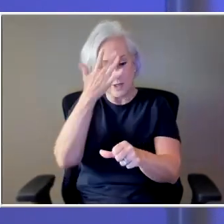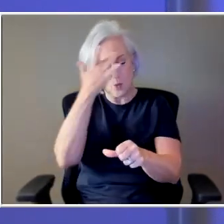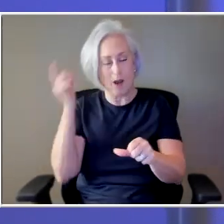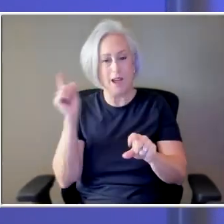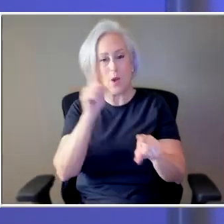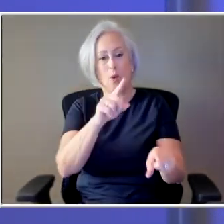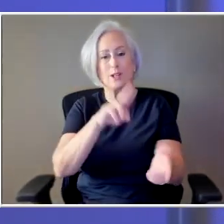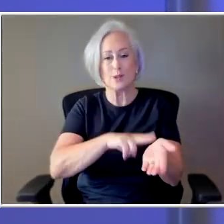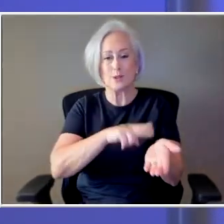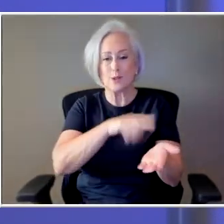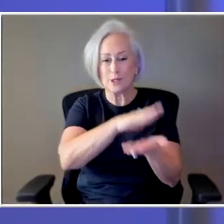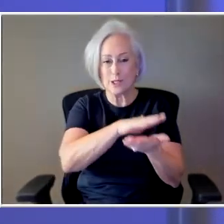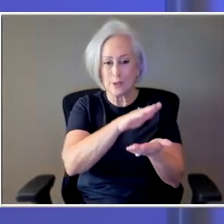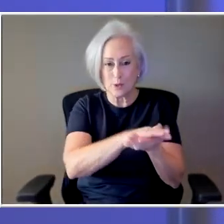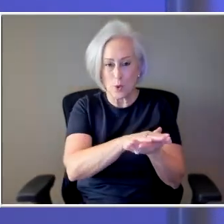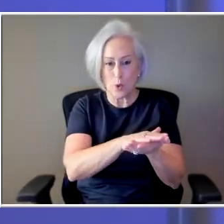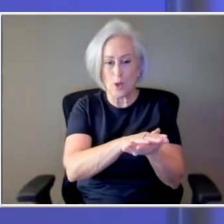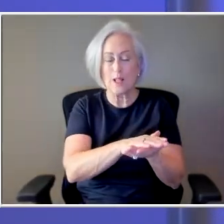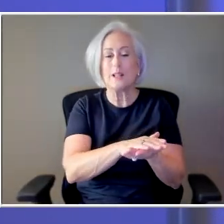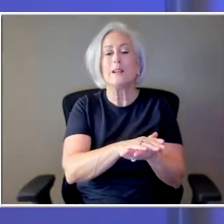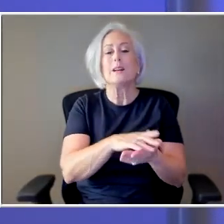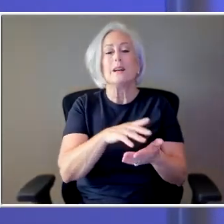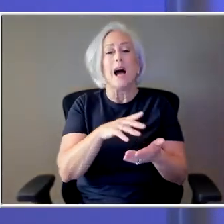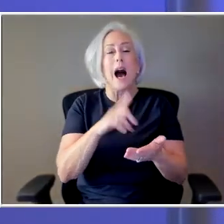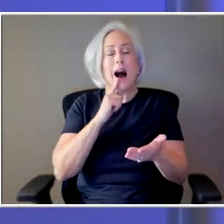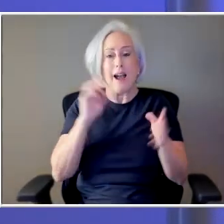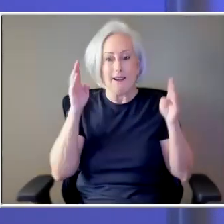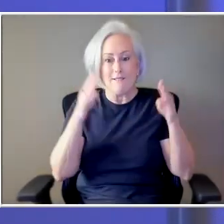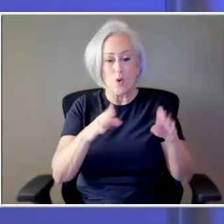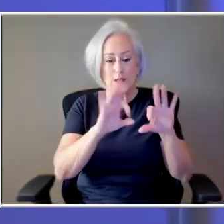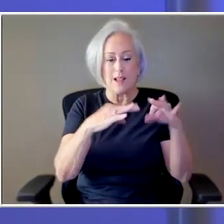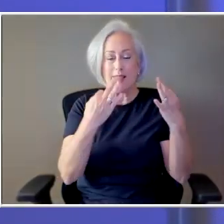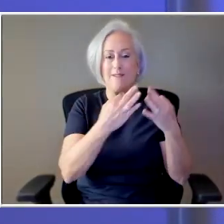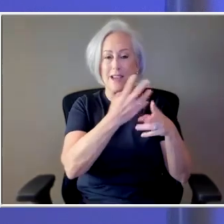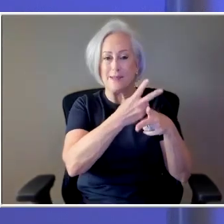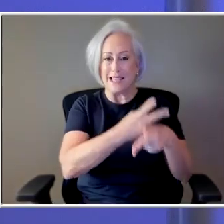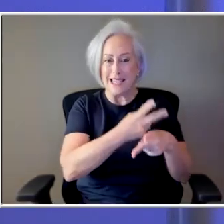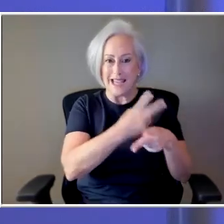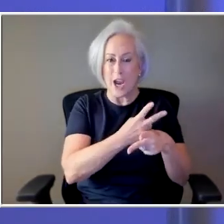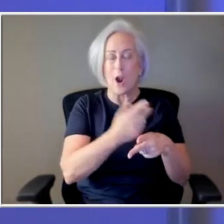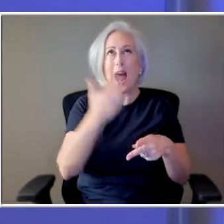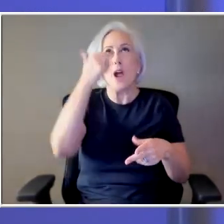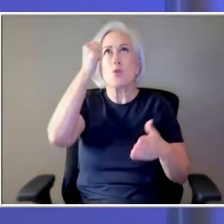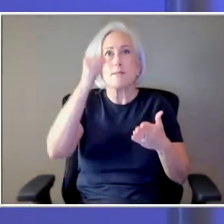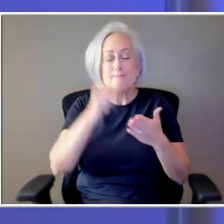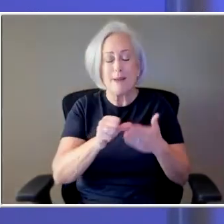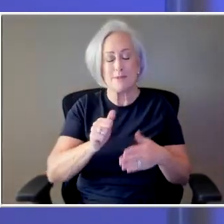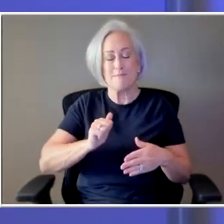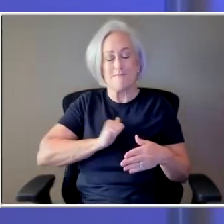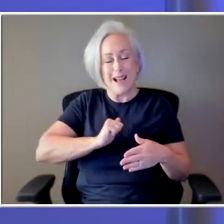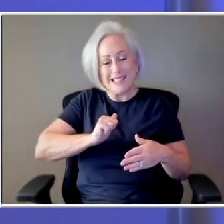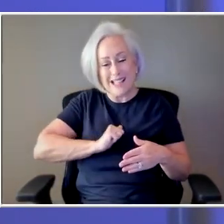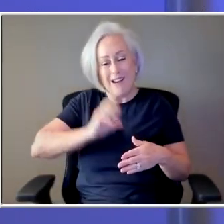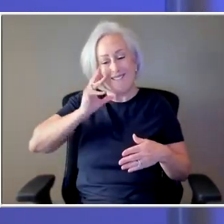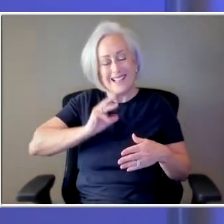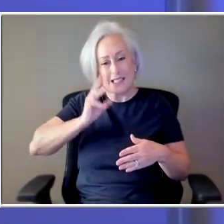aspect of the family and the care, because I remember being at that bedside and I remember what it was like. And so I really try to bond with those spouses